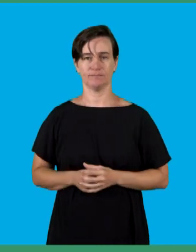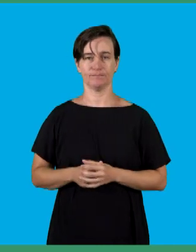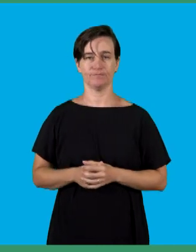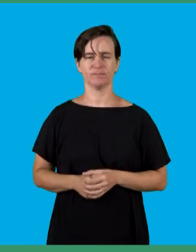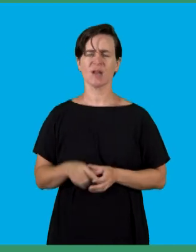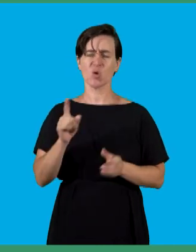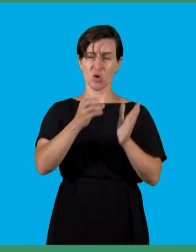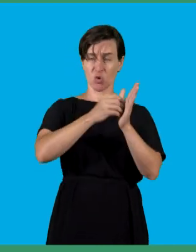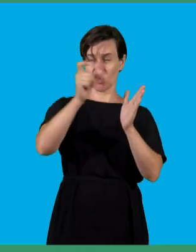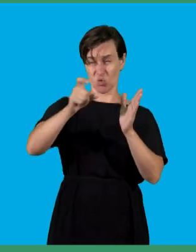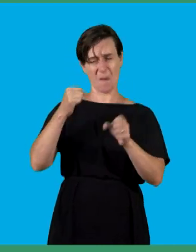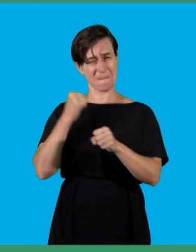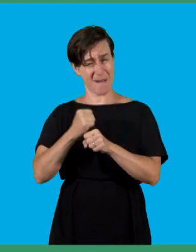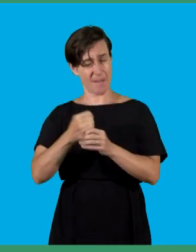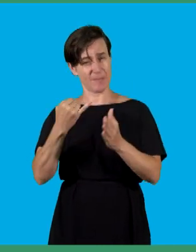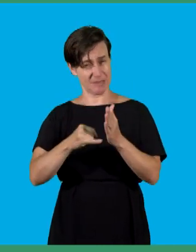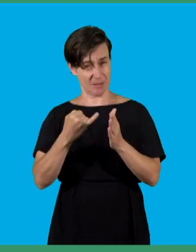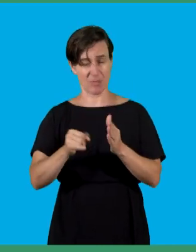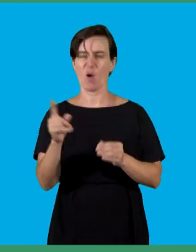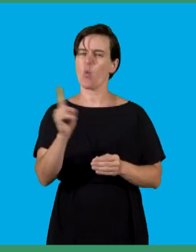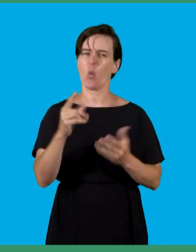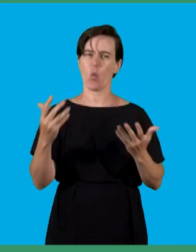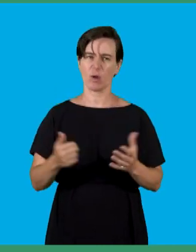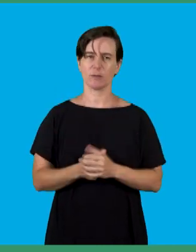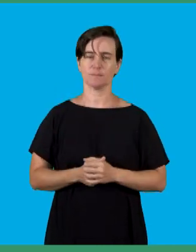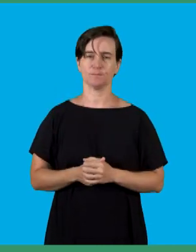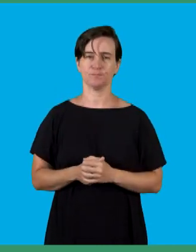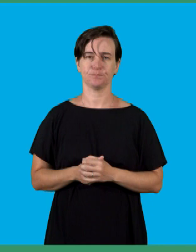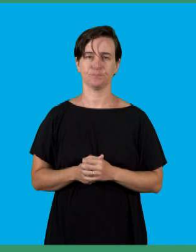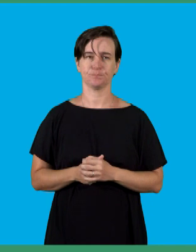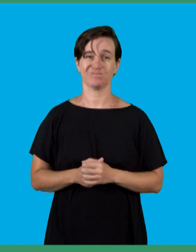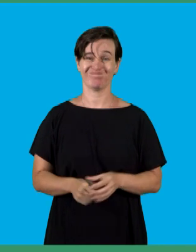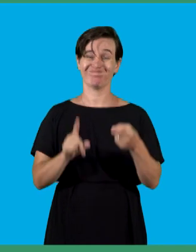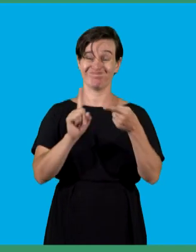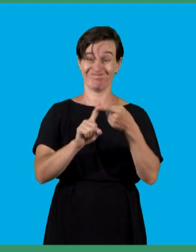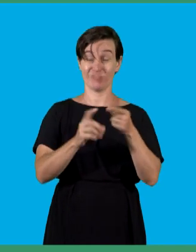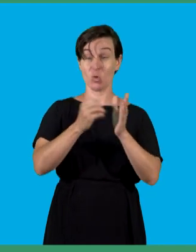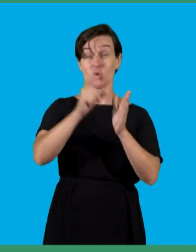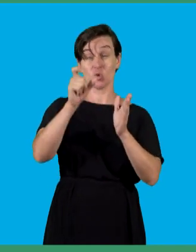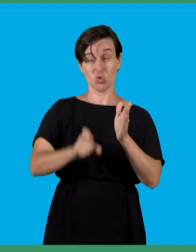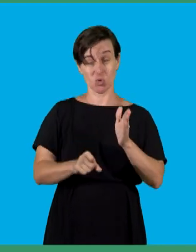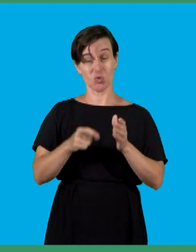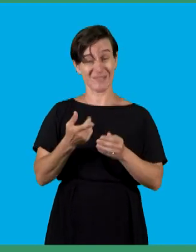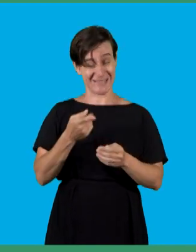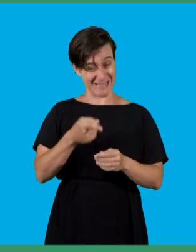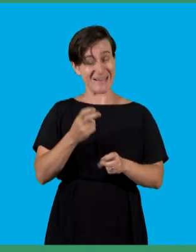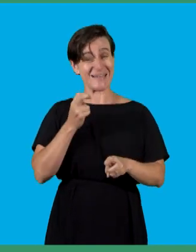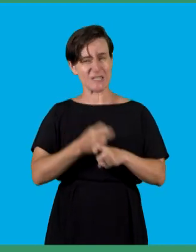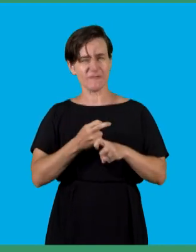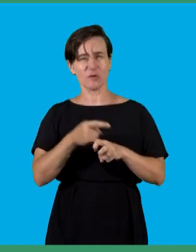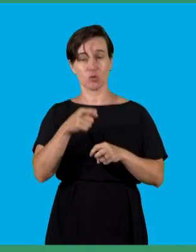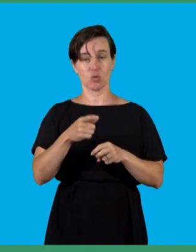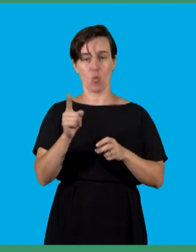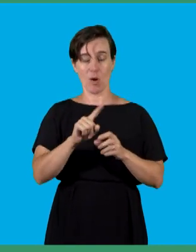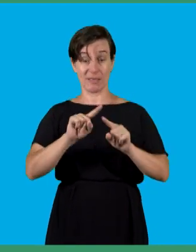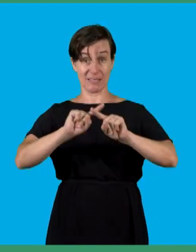at the common errors recap. Misconceptions and errors. Learners find it difficult to distinguish